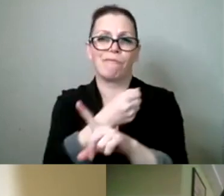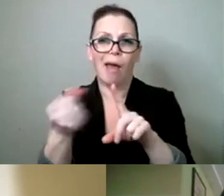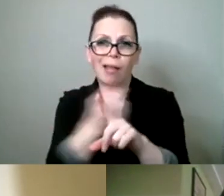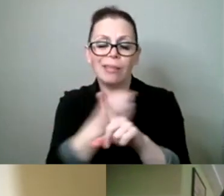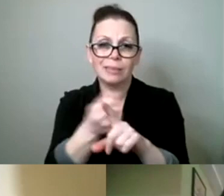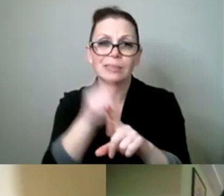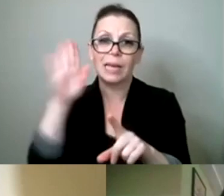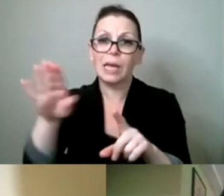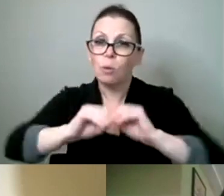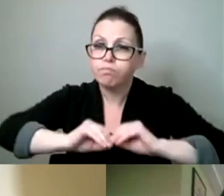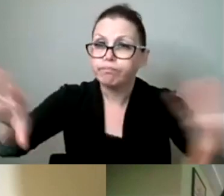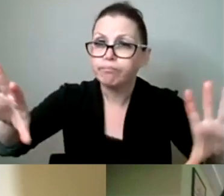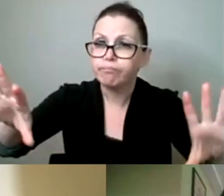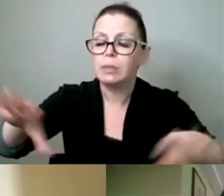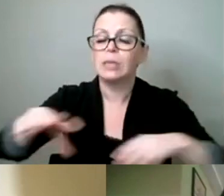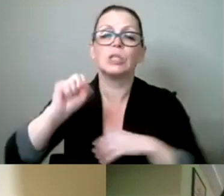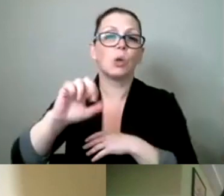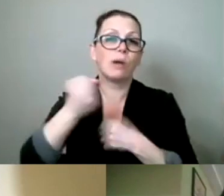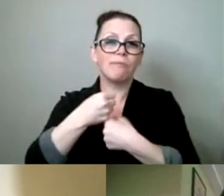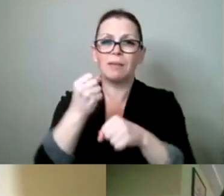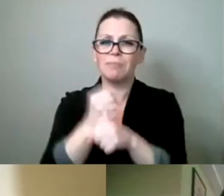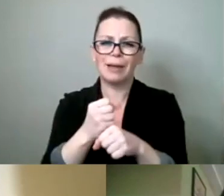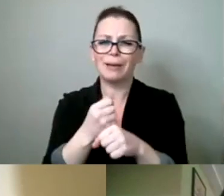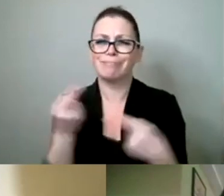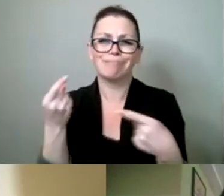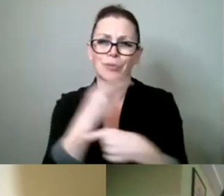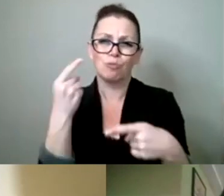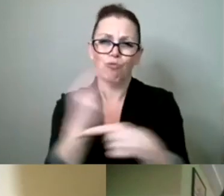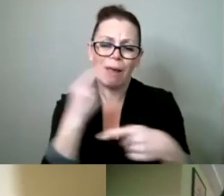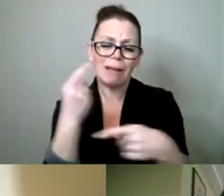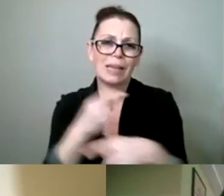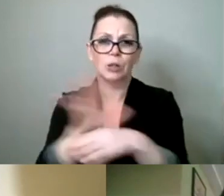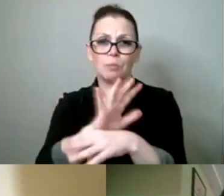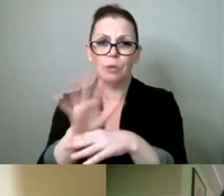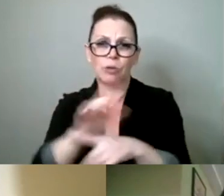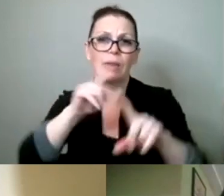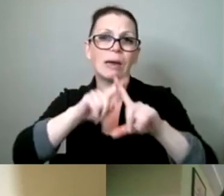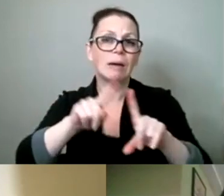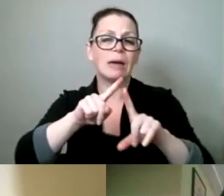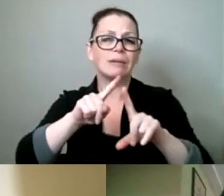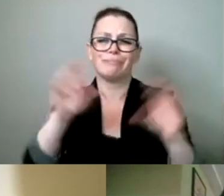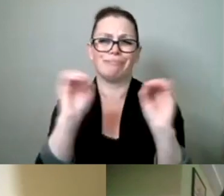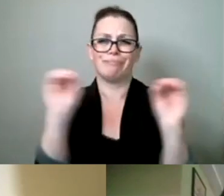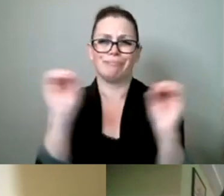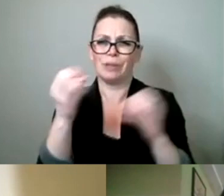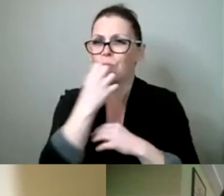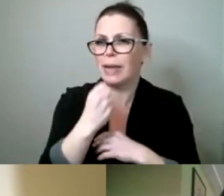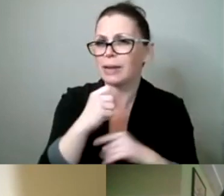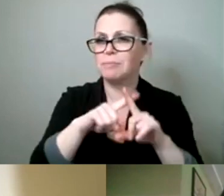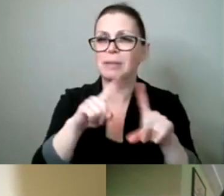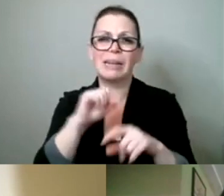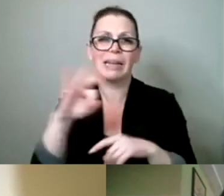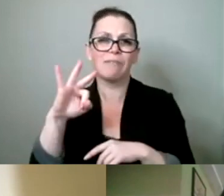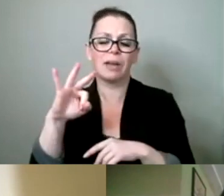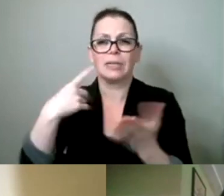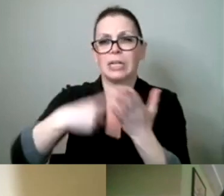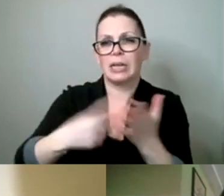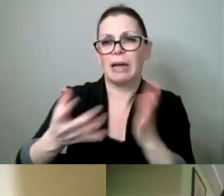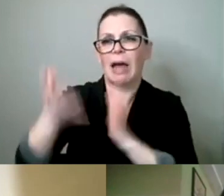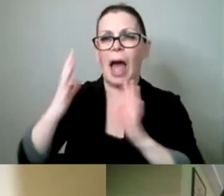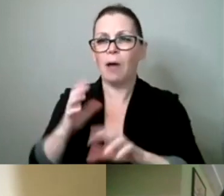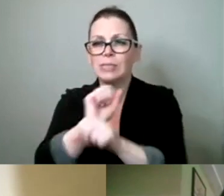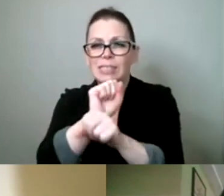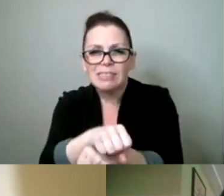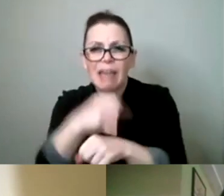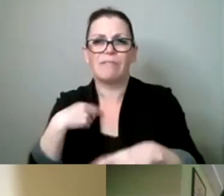I put out just a regular movie, no one's gonna want it. But if I put out, oh, I was a slave and, you know, and I